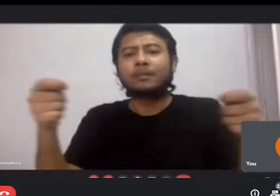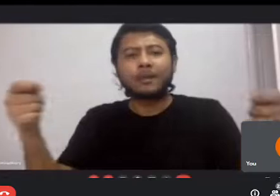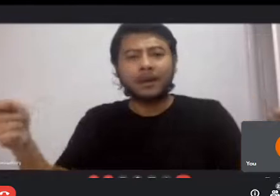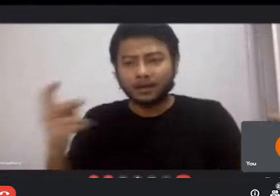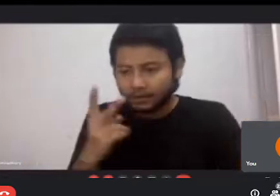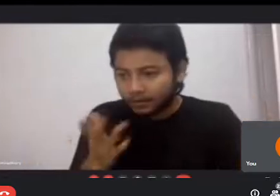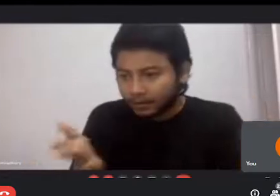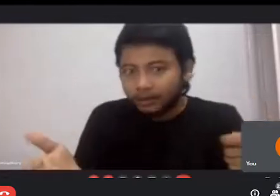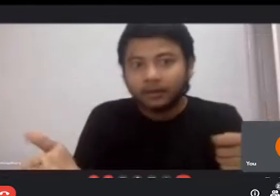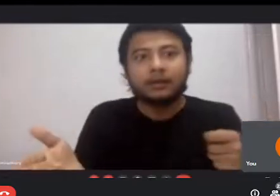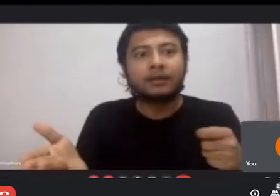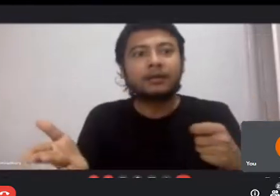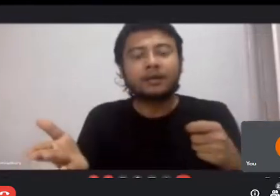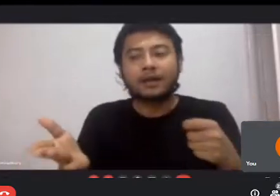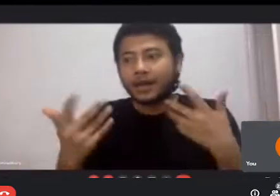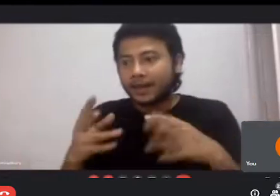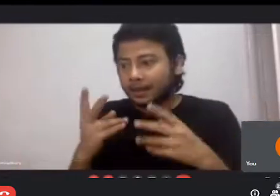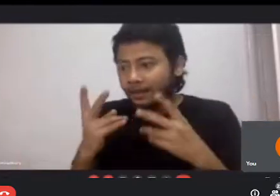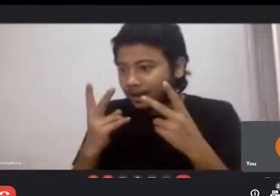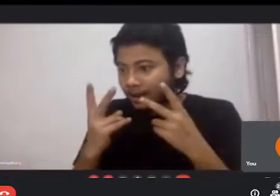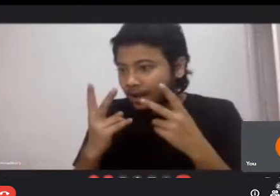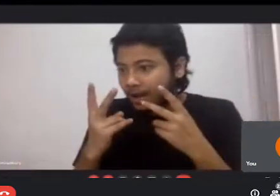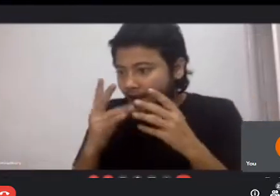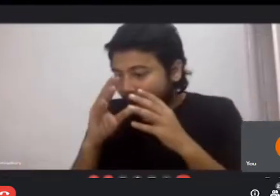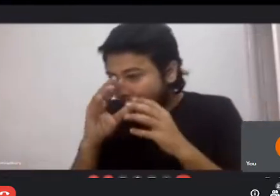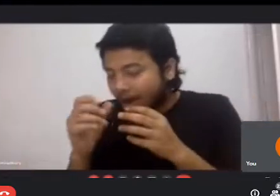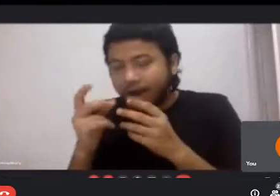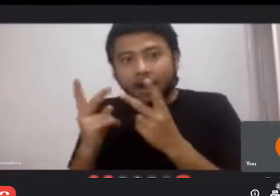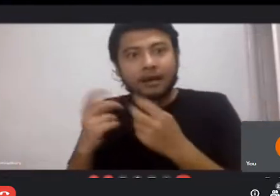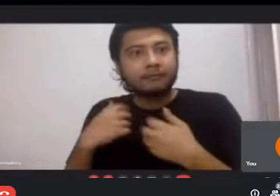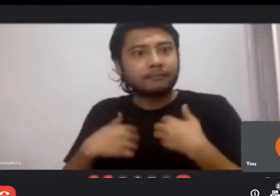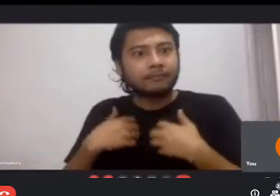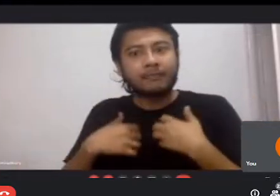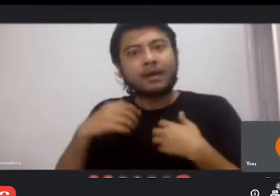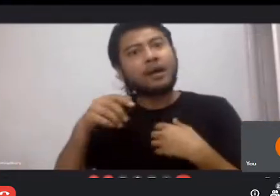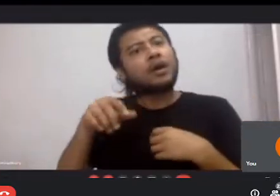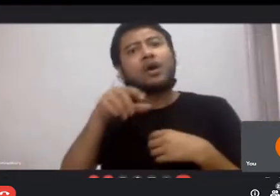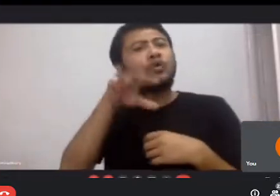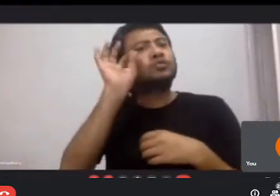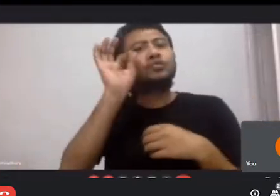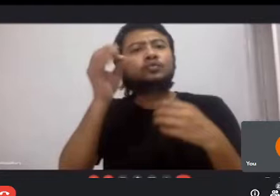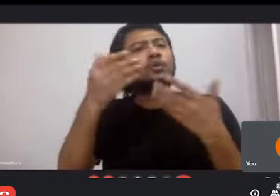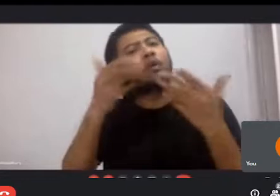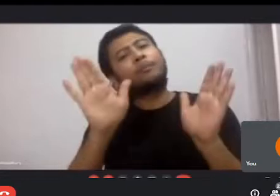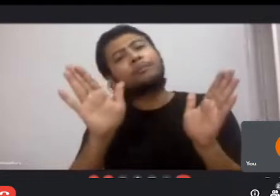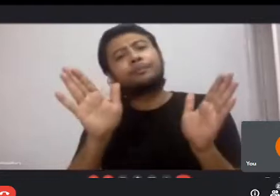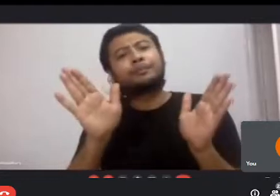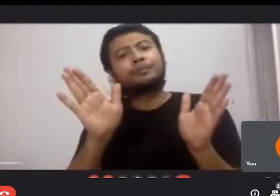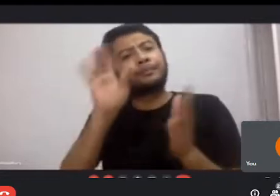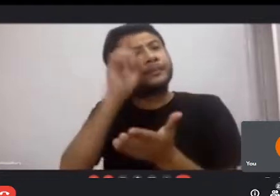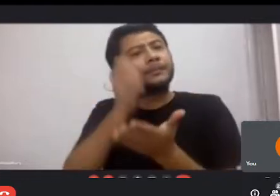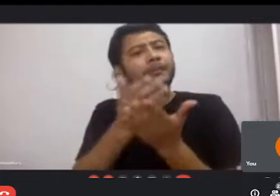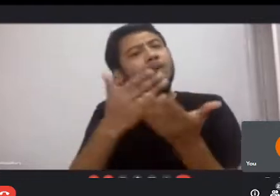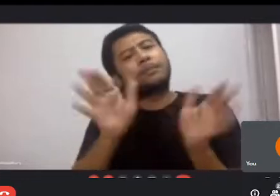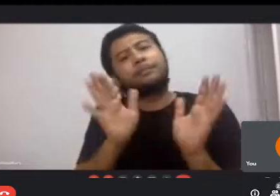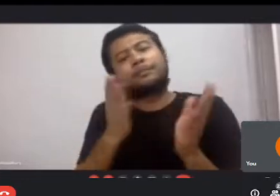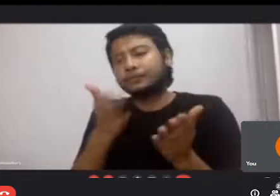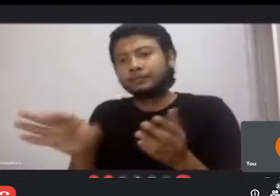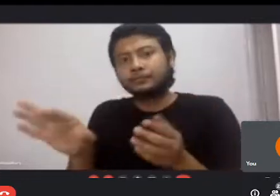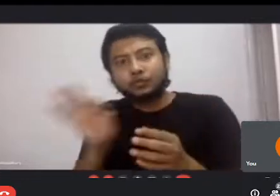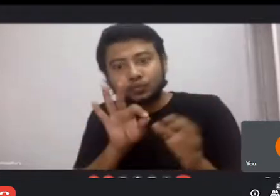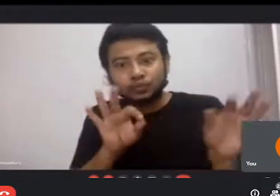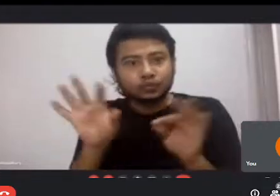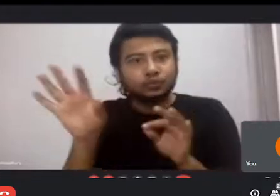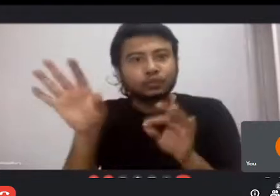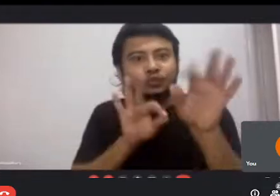make their own choice. And then on the basis of this, we pull out grammatical structures and we practice